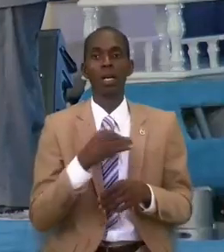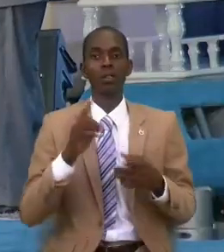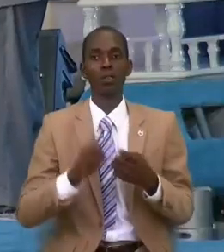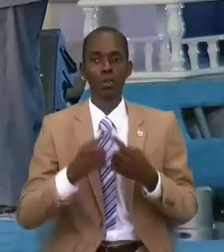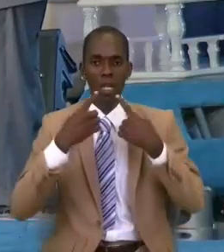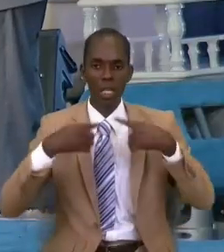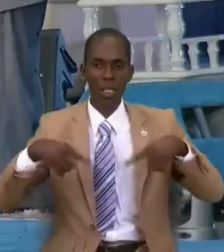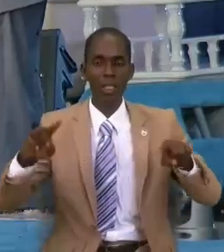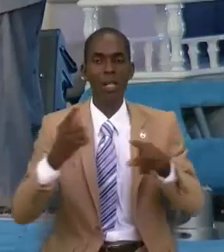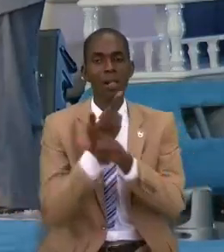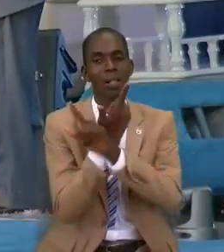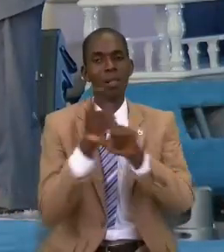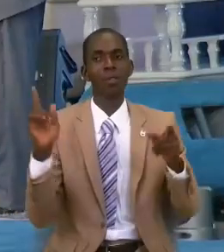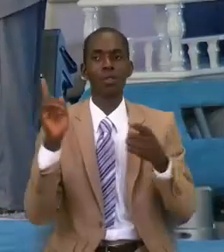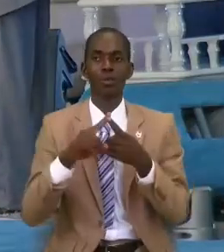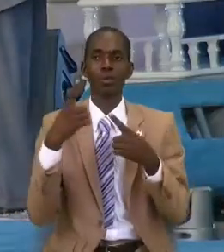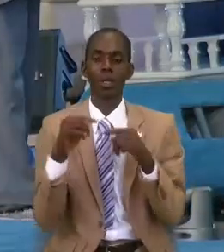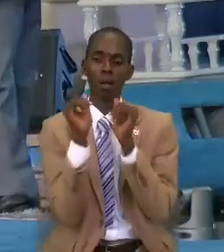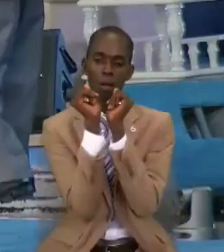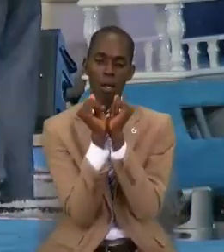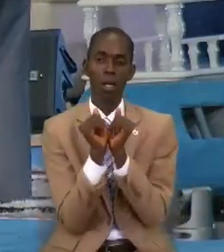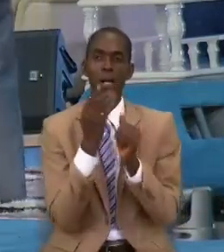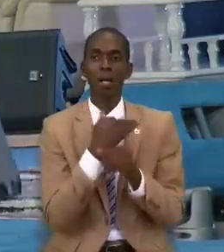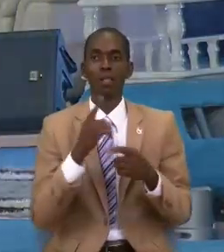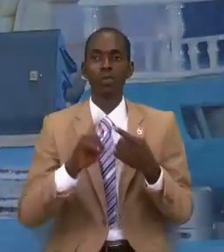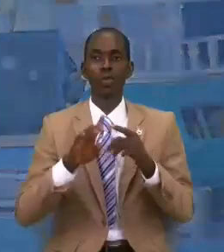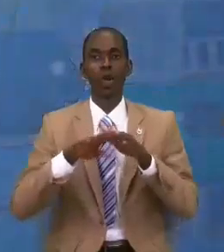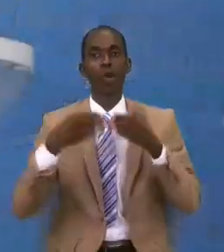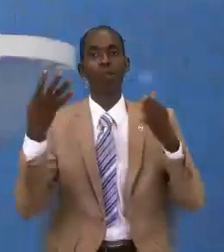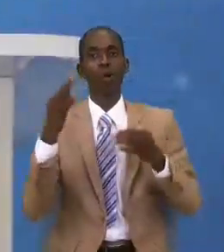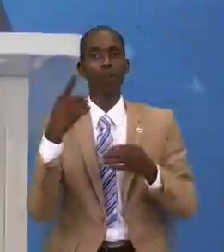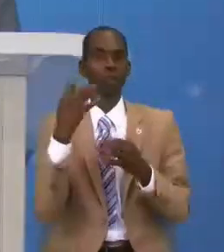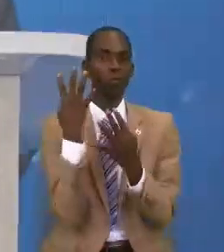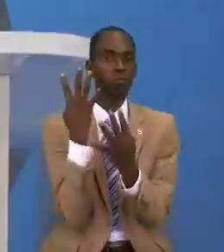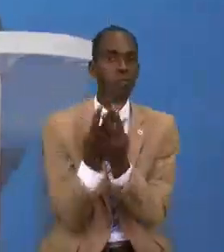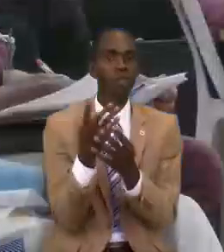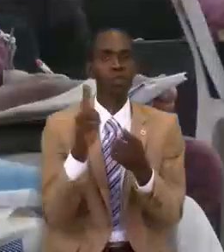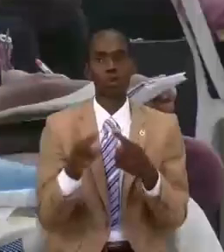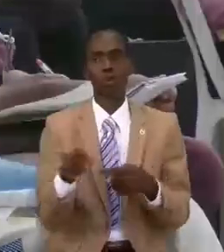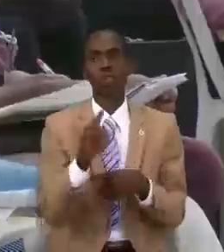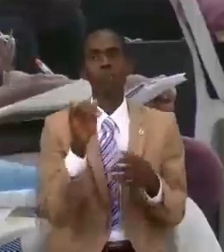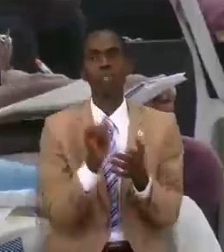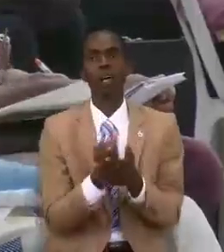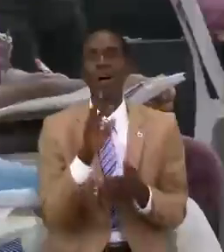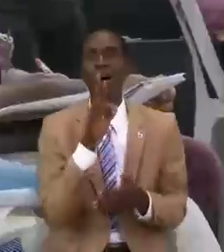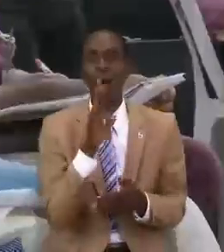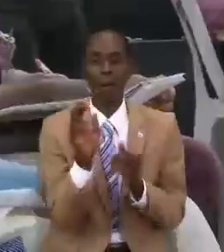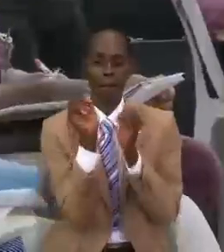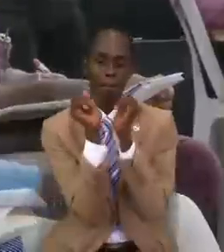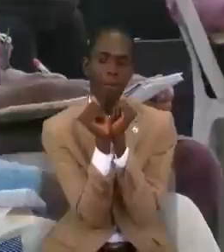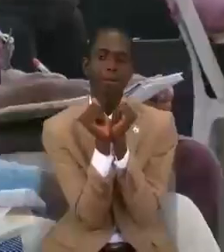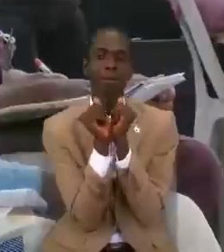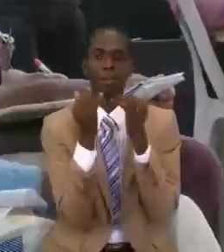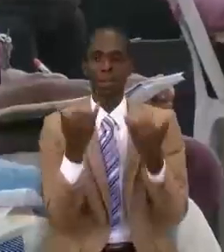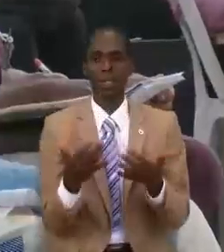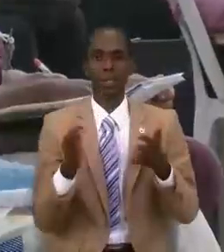the prison to them that are bound. Now let's see, the king has now come. Christ has now